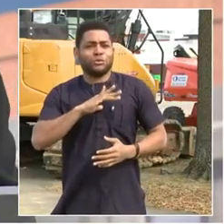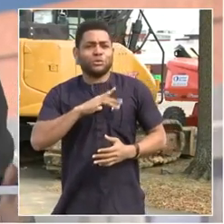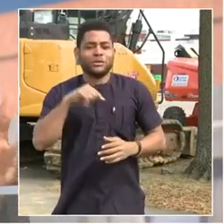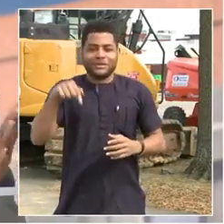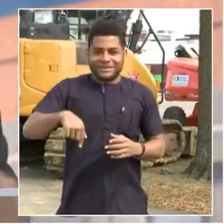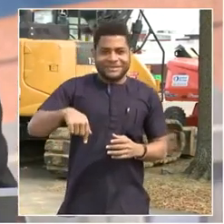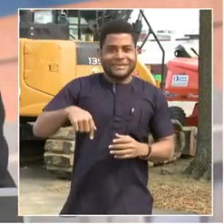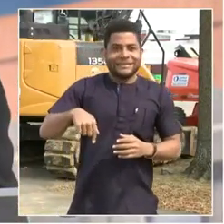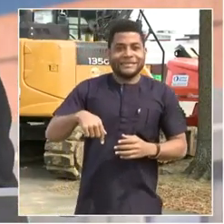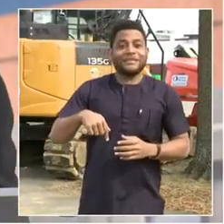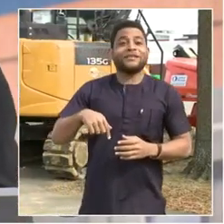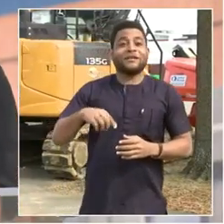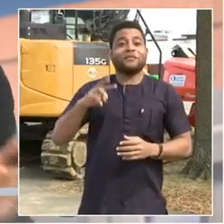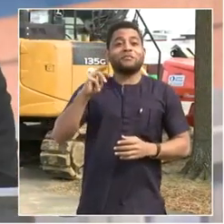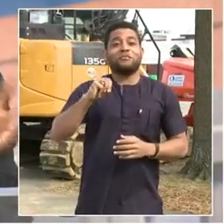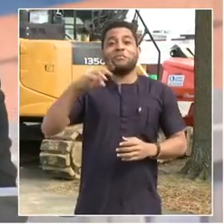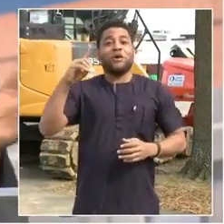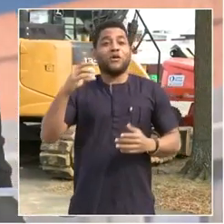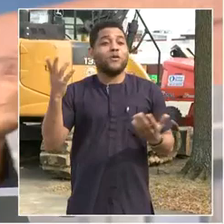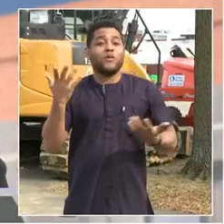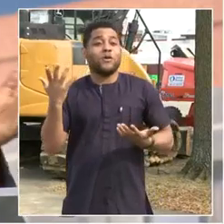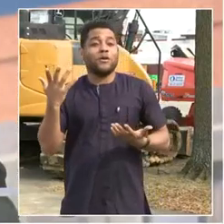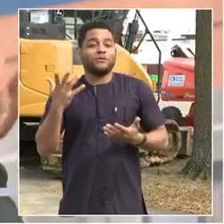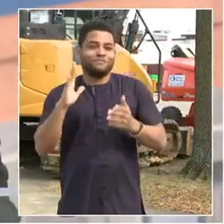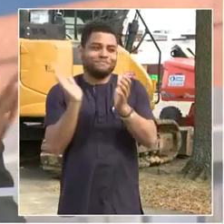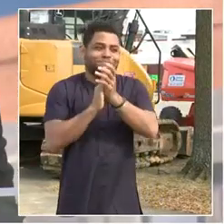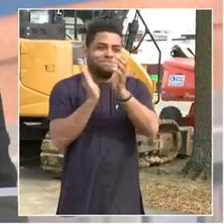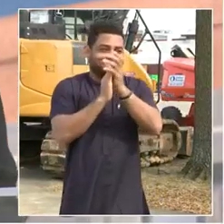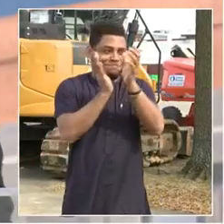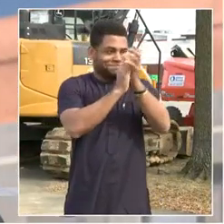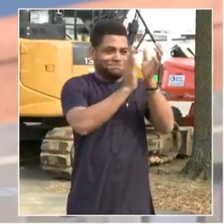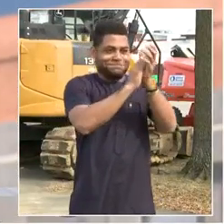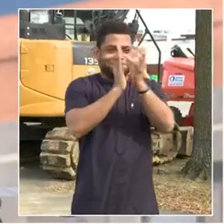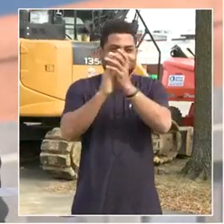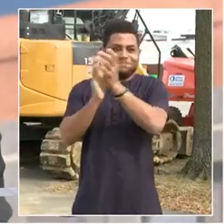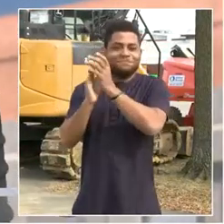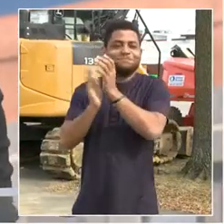Ward 8. That deserves a round of applause.